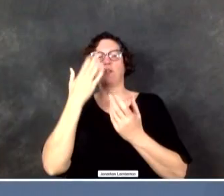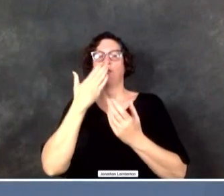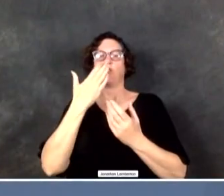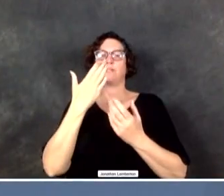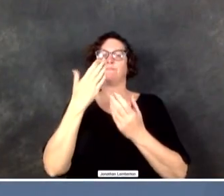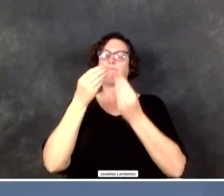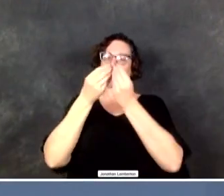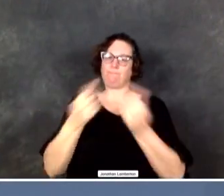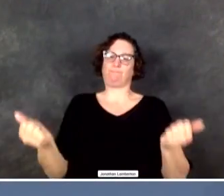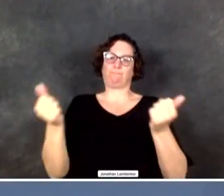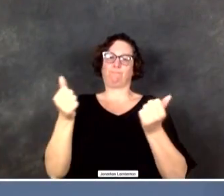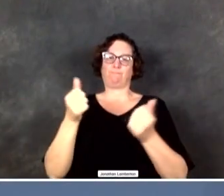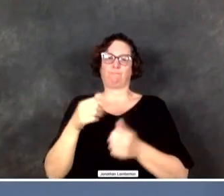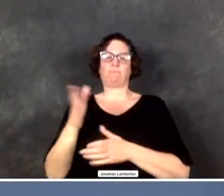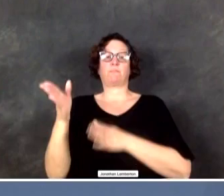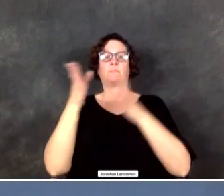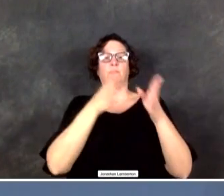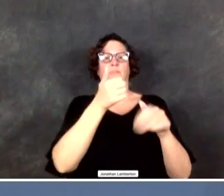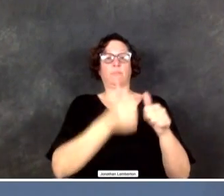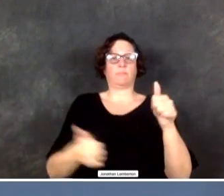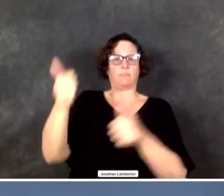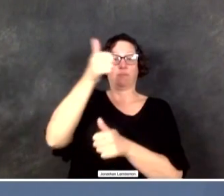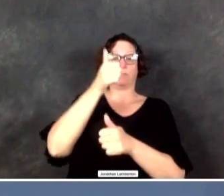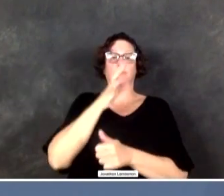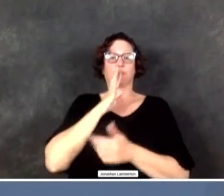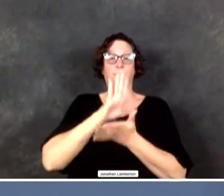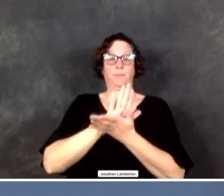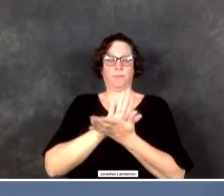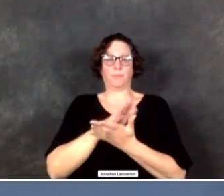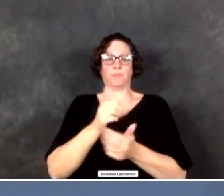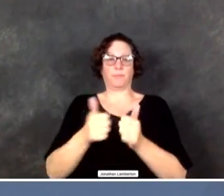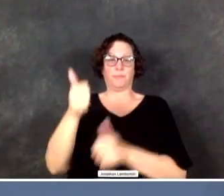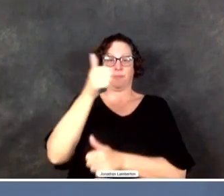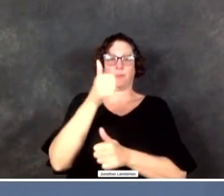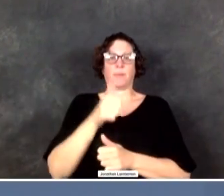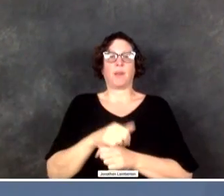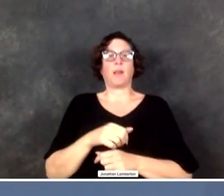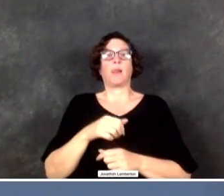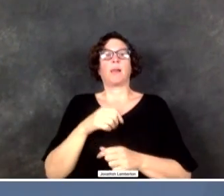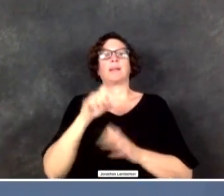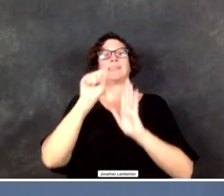So the state education department has already